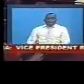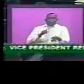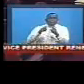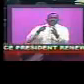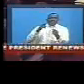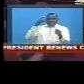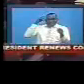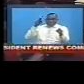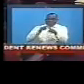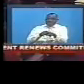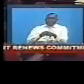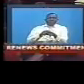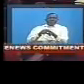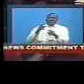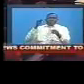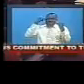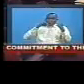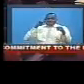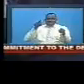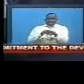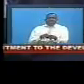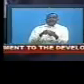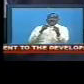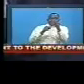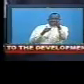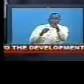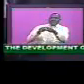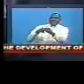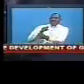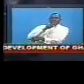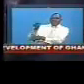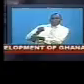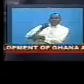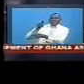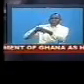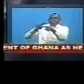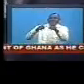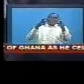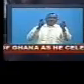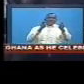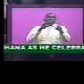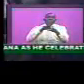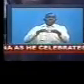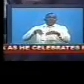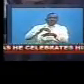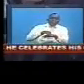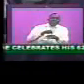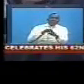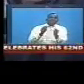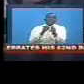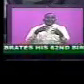them, but his objection was overruled. Mr. Tsikata quizzed Dr. Bawumia on issues ranging from